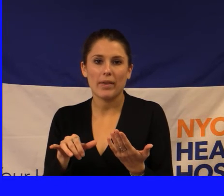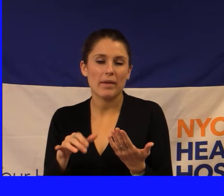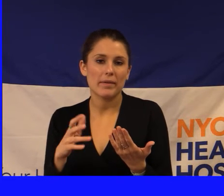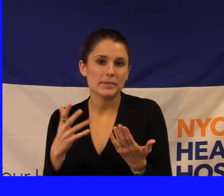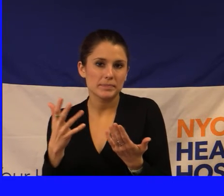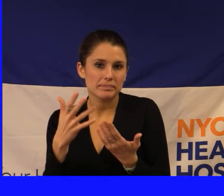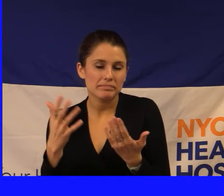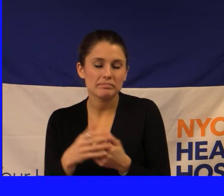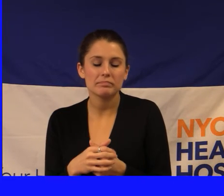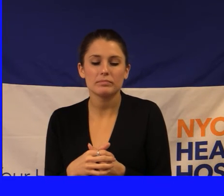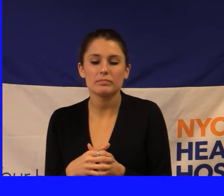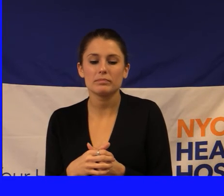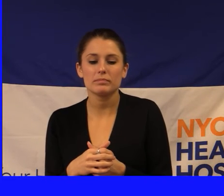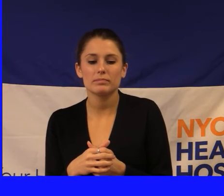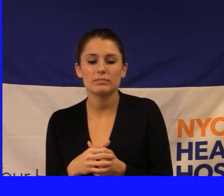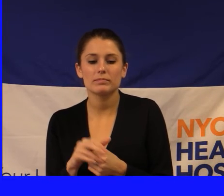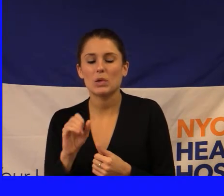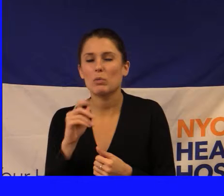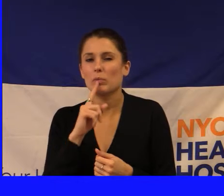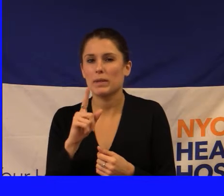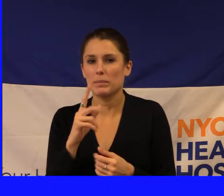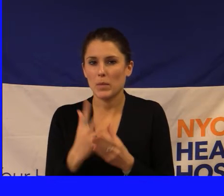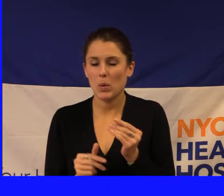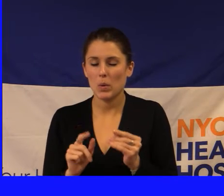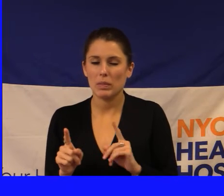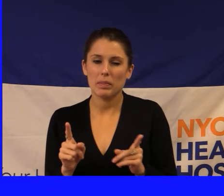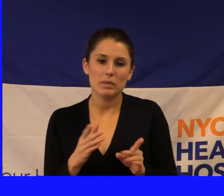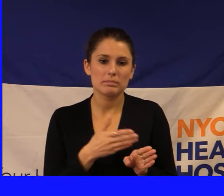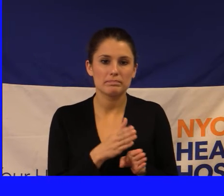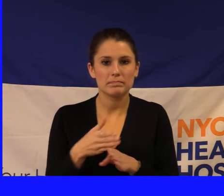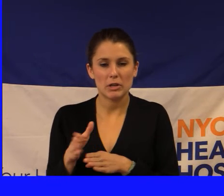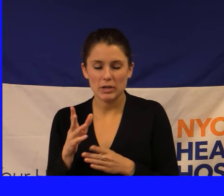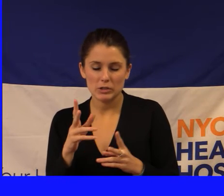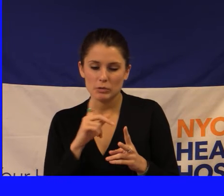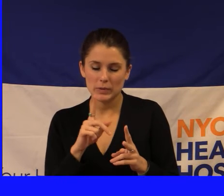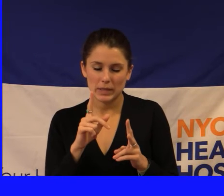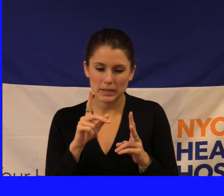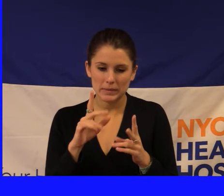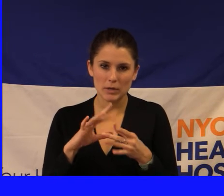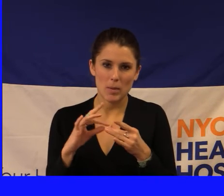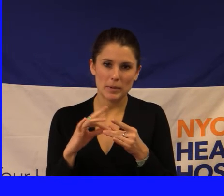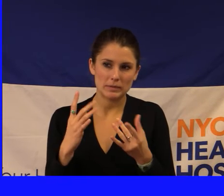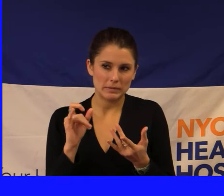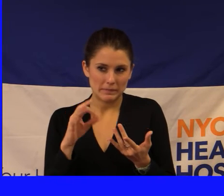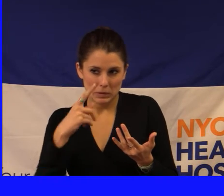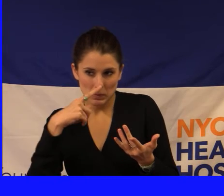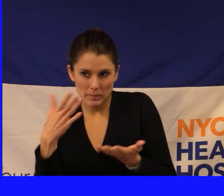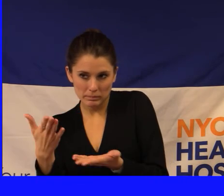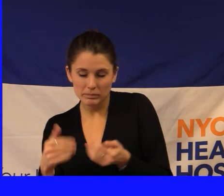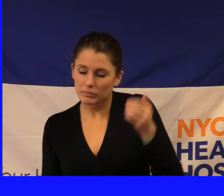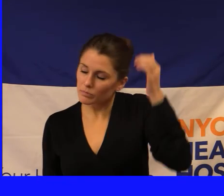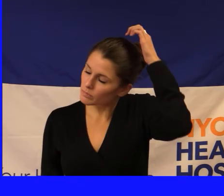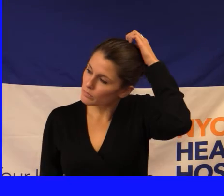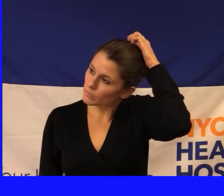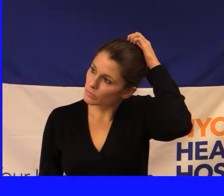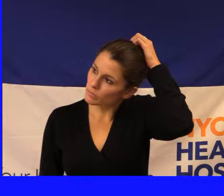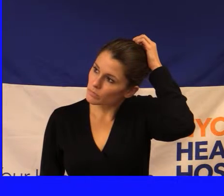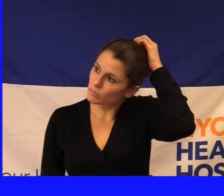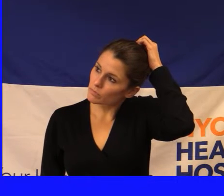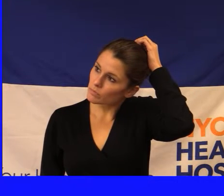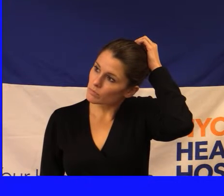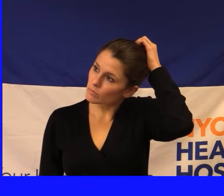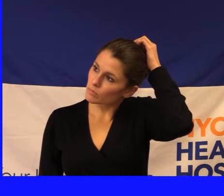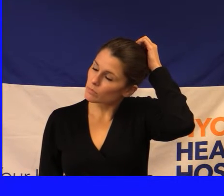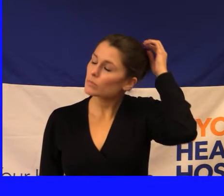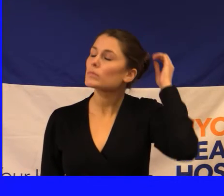So kind of both areas to sort of comment on, if you could. Yeah, I'm going to